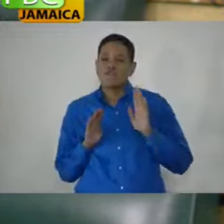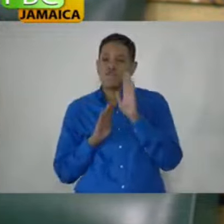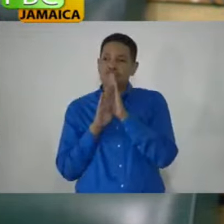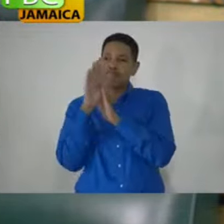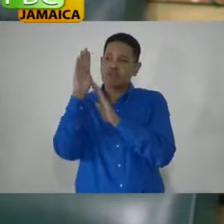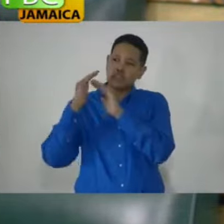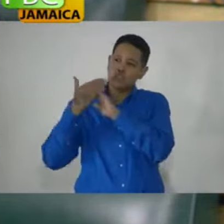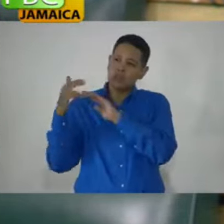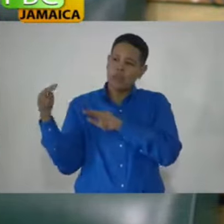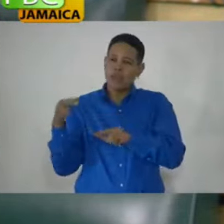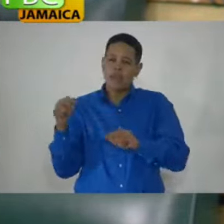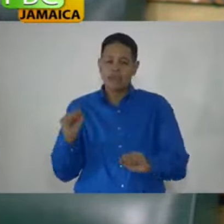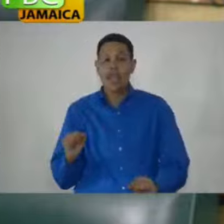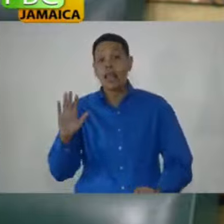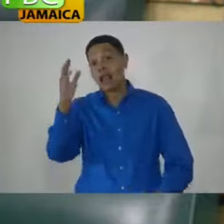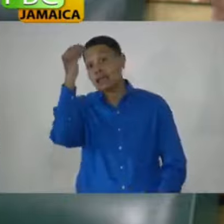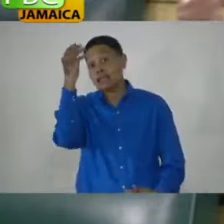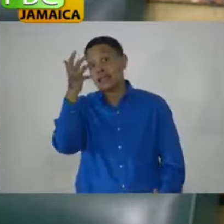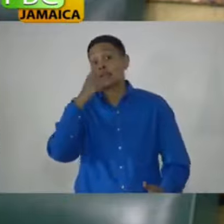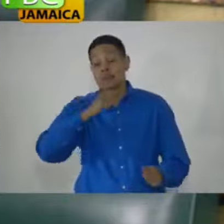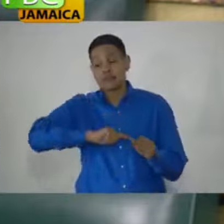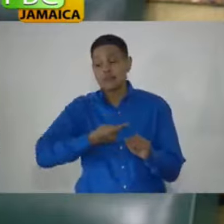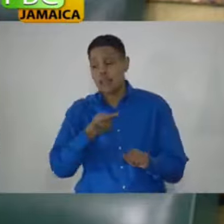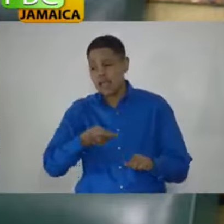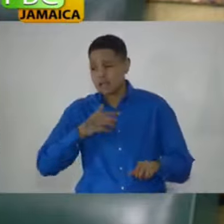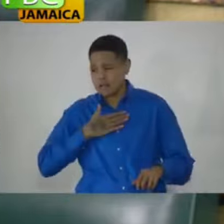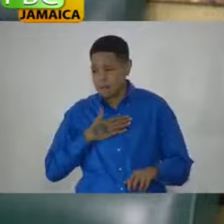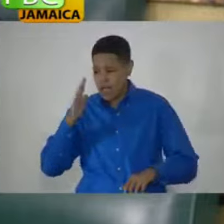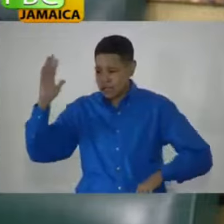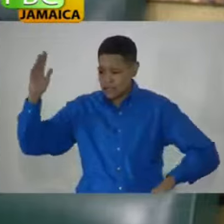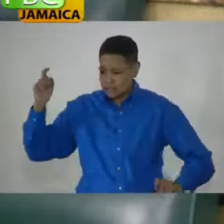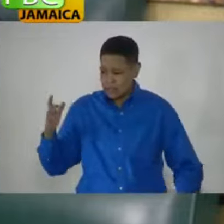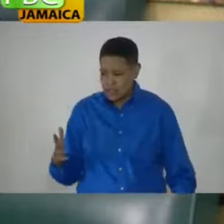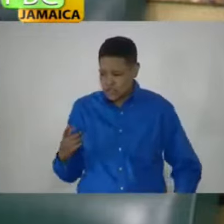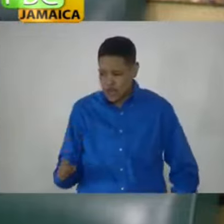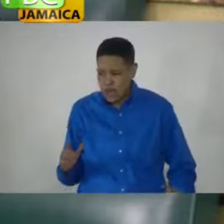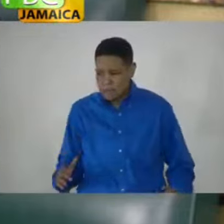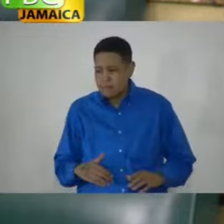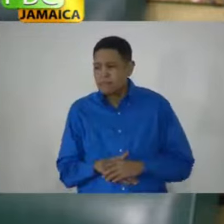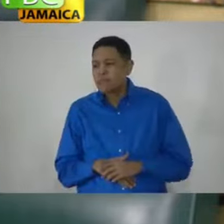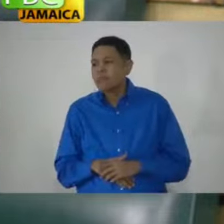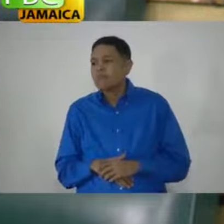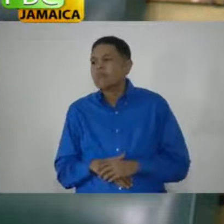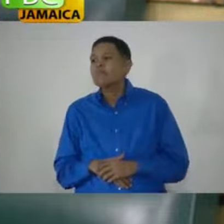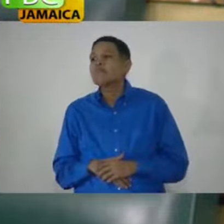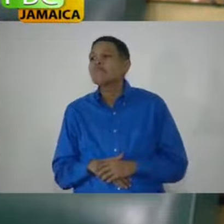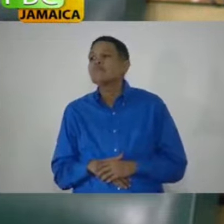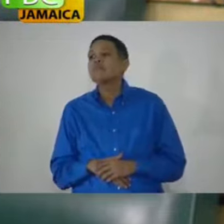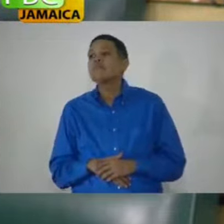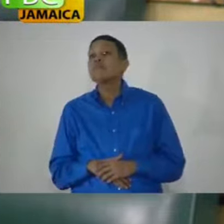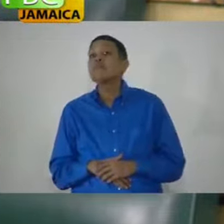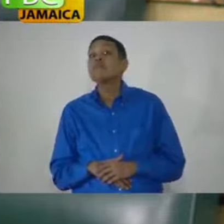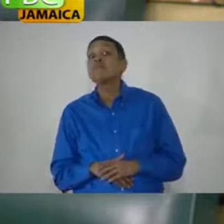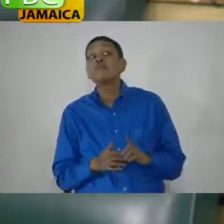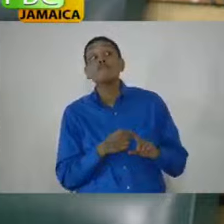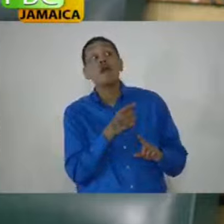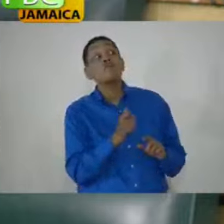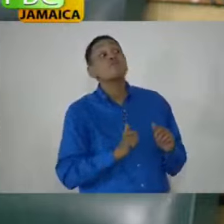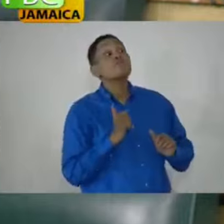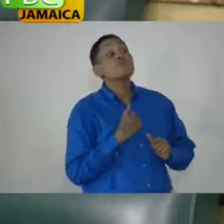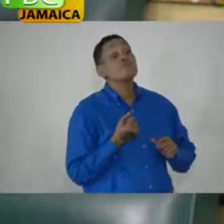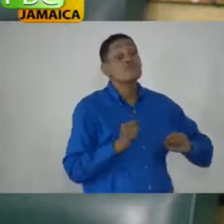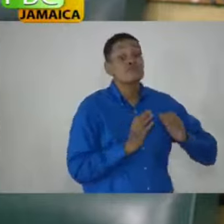Jamaica. As I said at the beginning of my speech, the cornerstones to move us from resilience